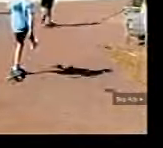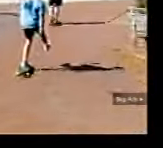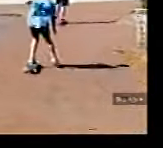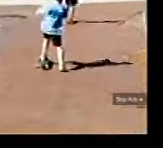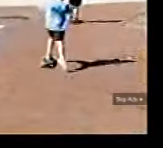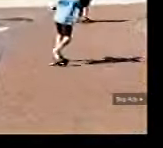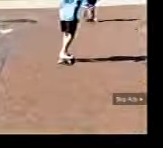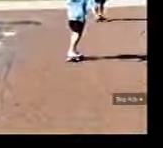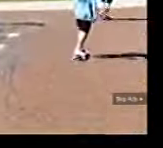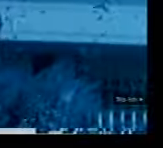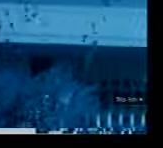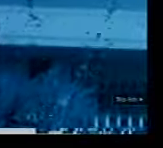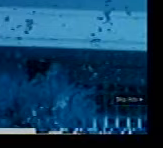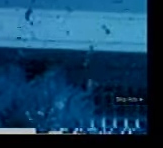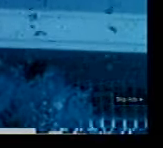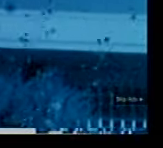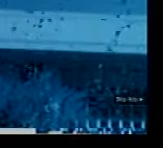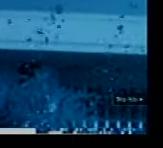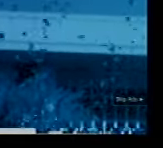Dominion University.